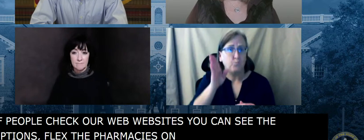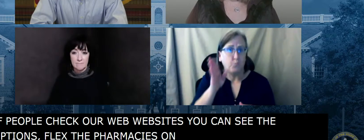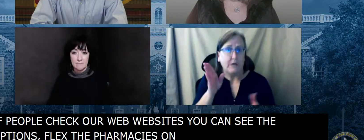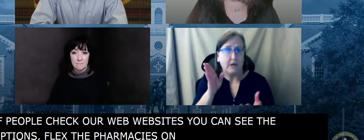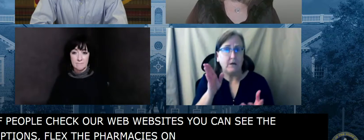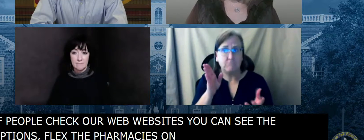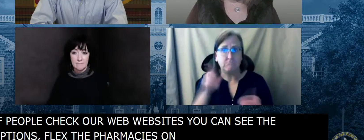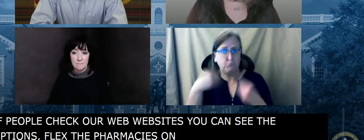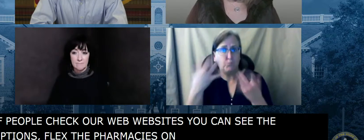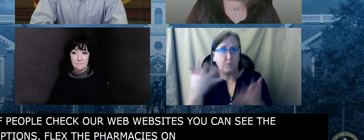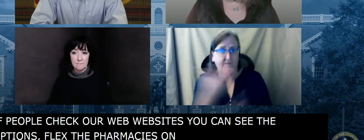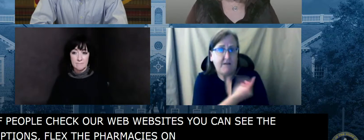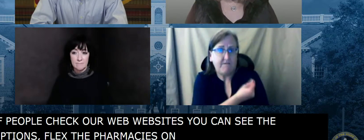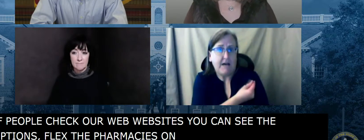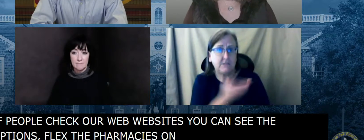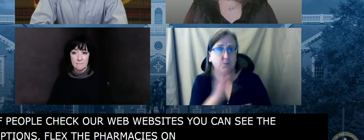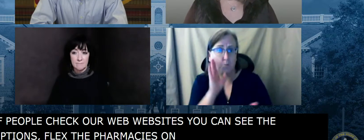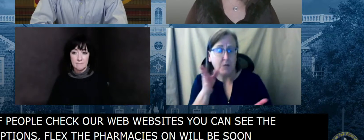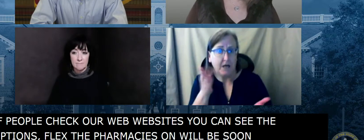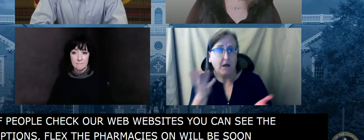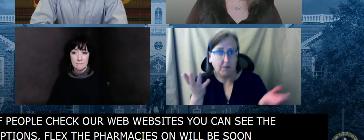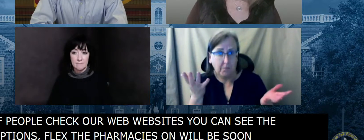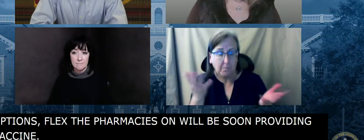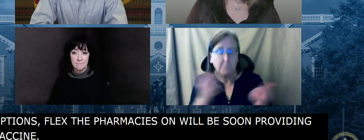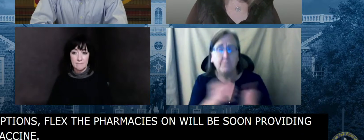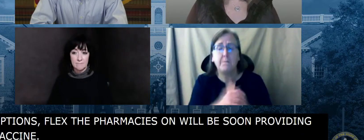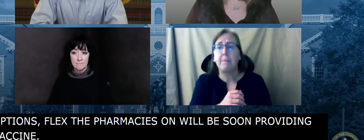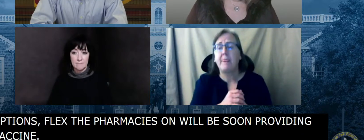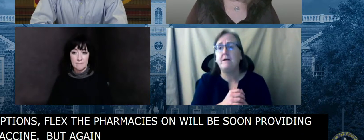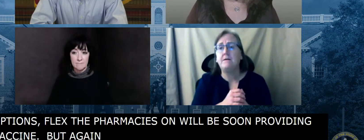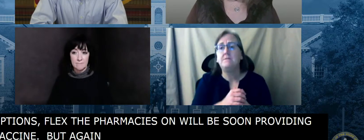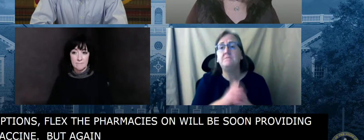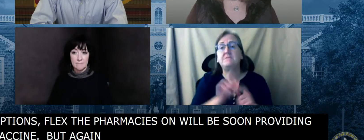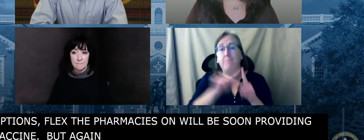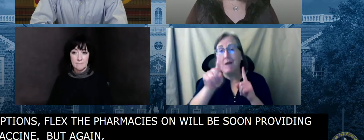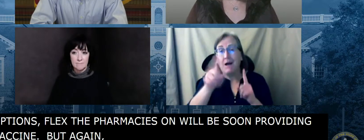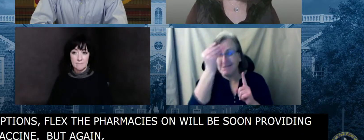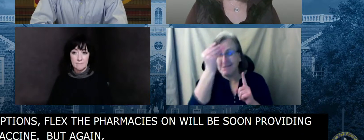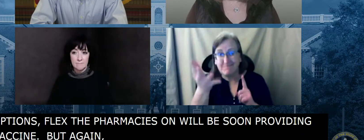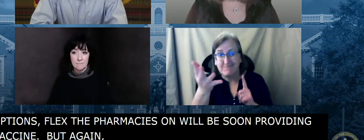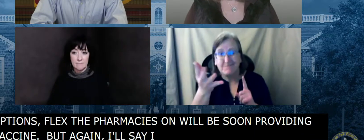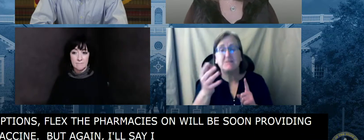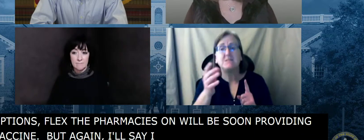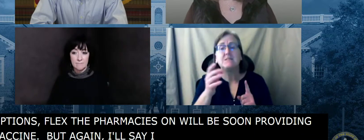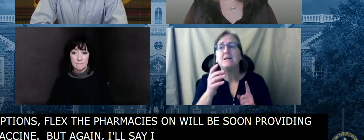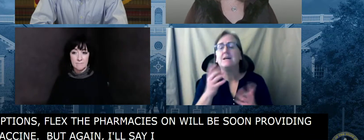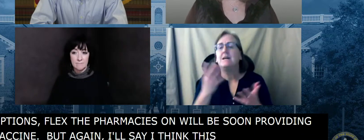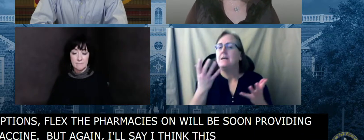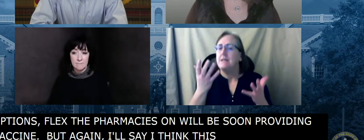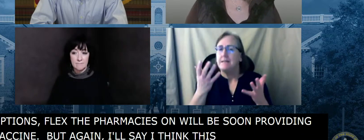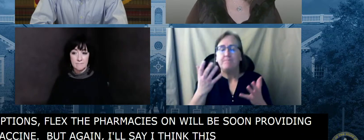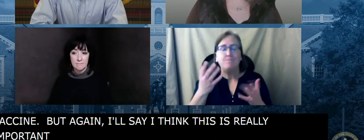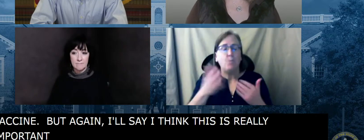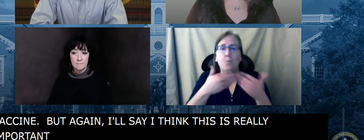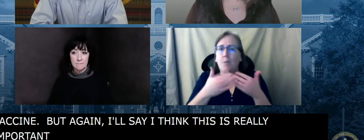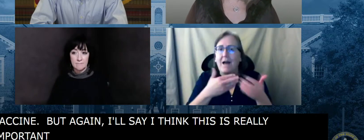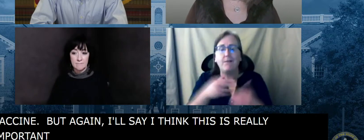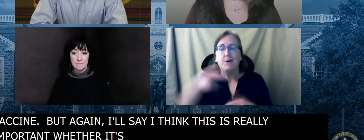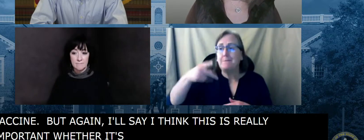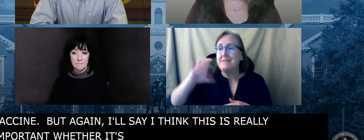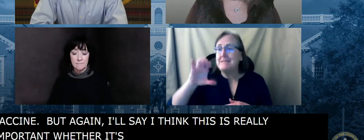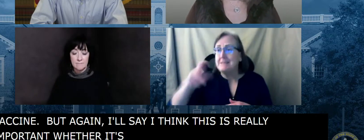providing vaccine. But again, I'll say this, I think is really important, whether it's your primary care provider or